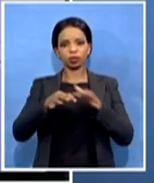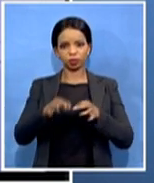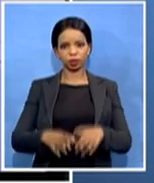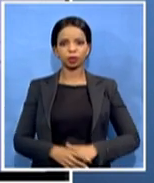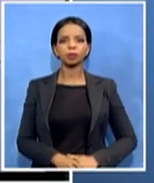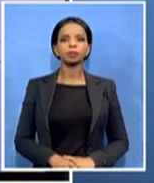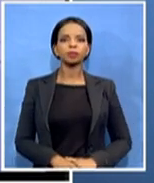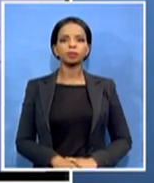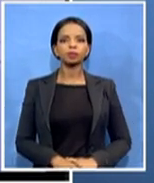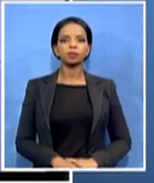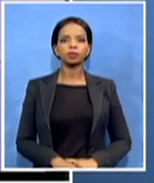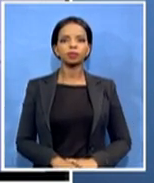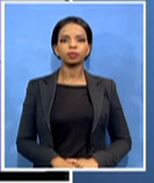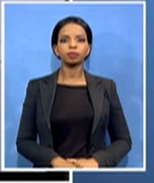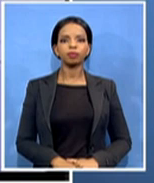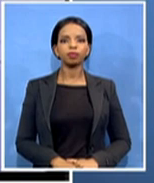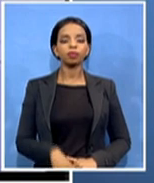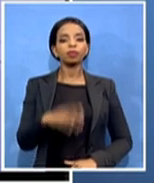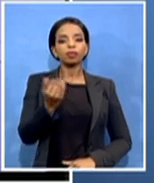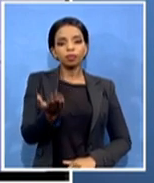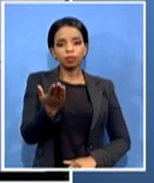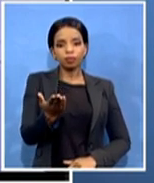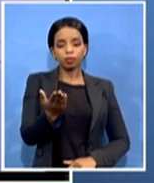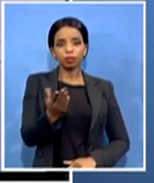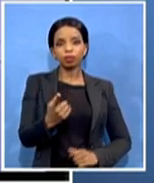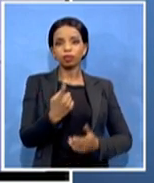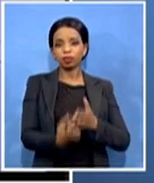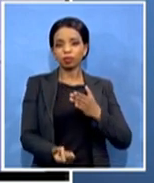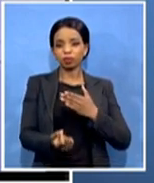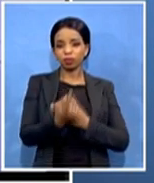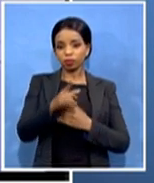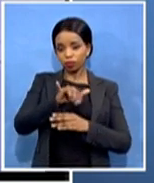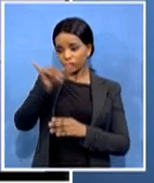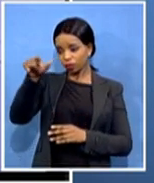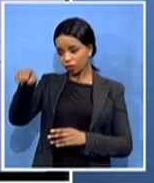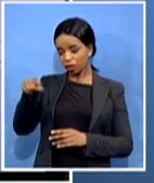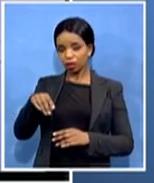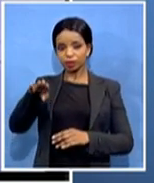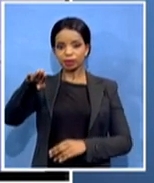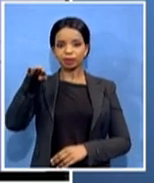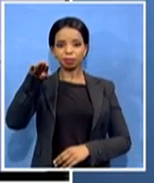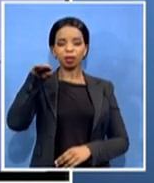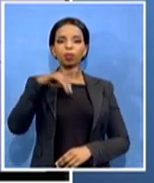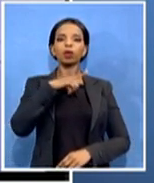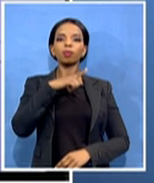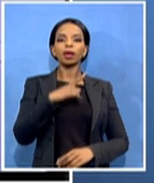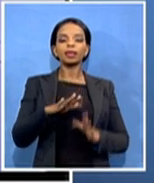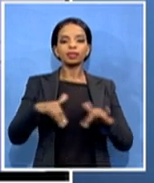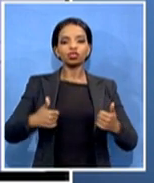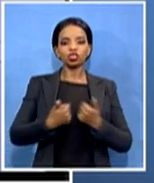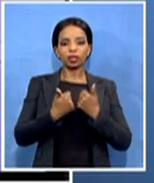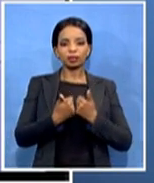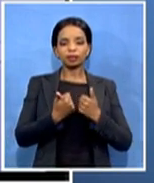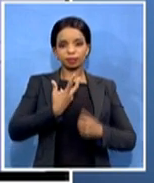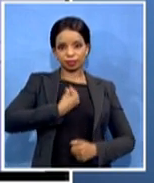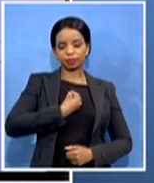visit of the ANC to Zimbabwe is the challenges that we have. And as the NEC of the